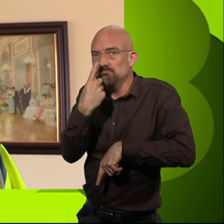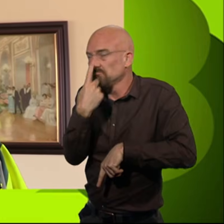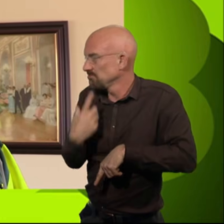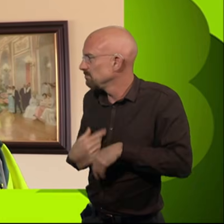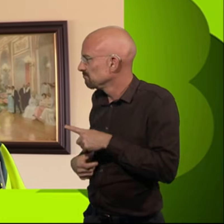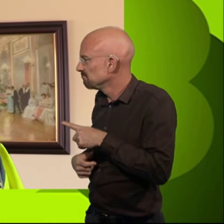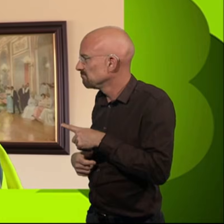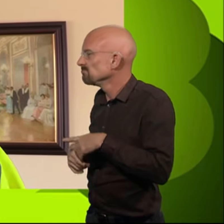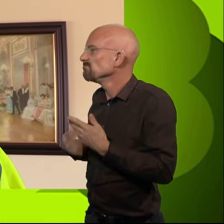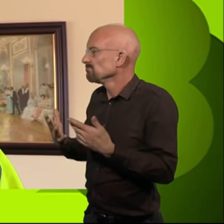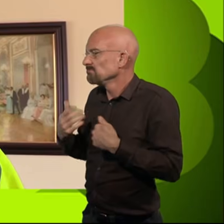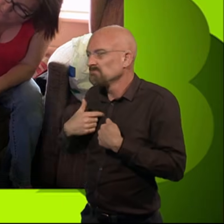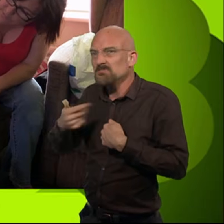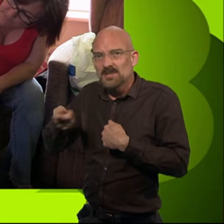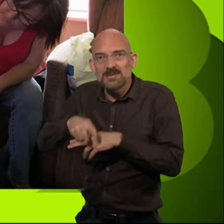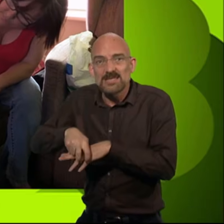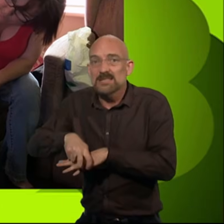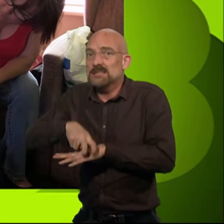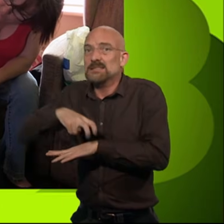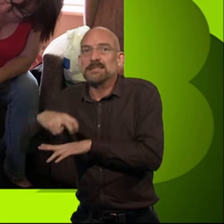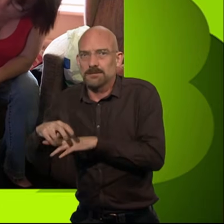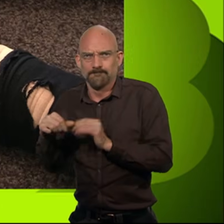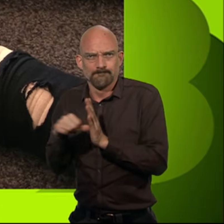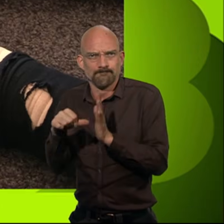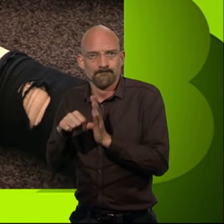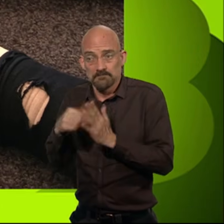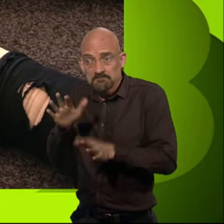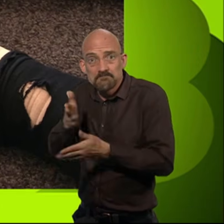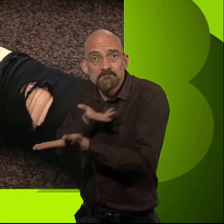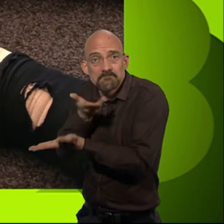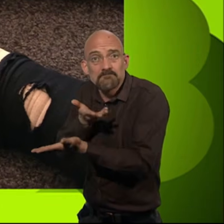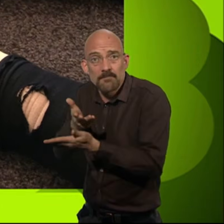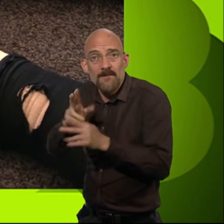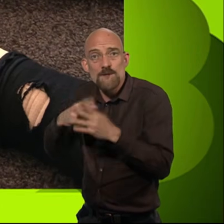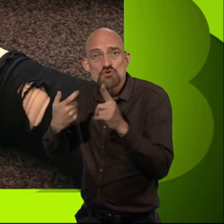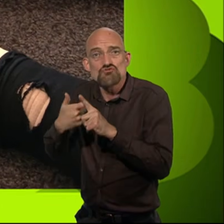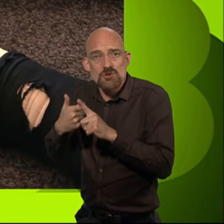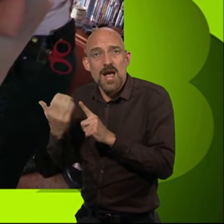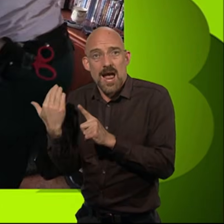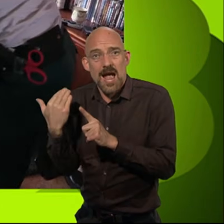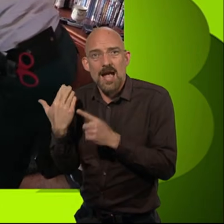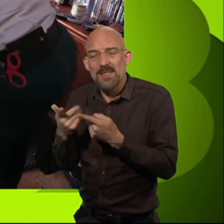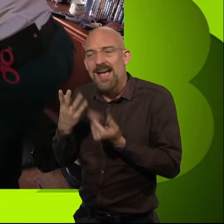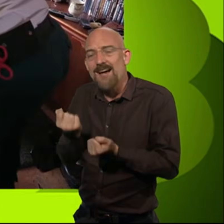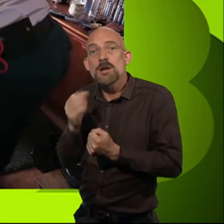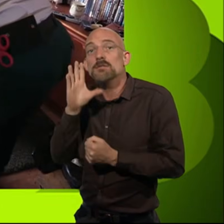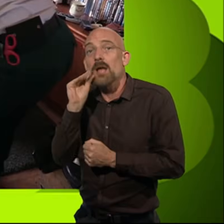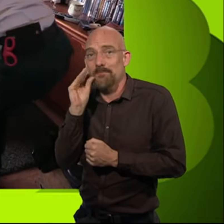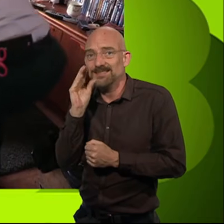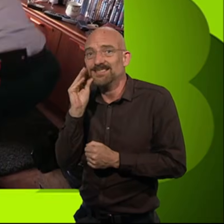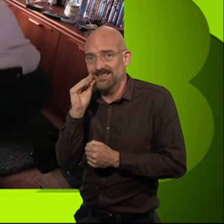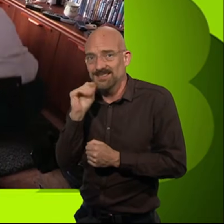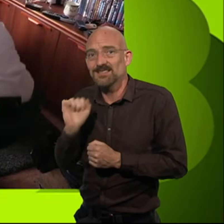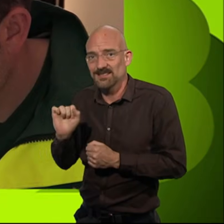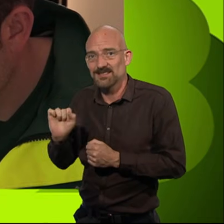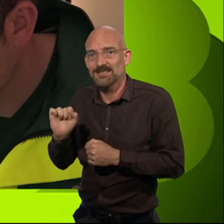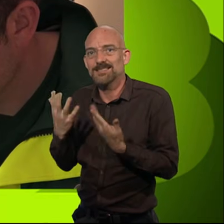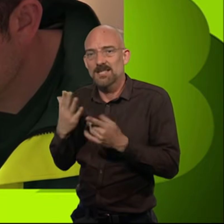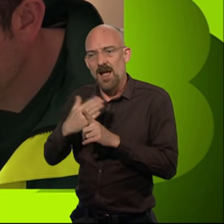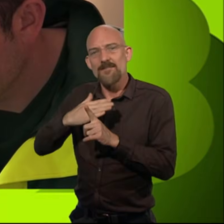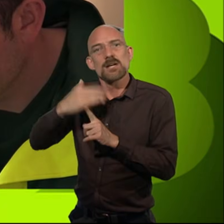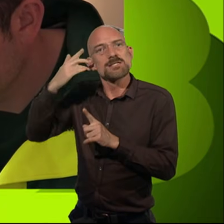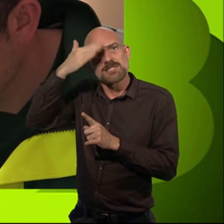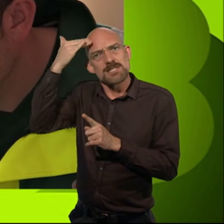he's got a high temperature, his chest sounds a bit bad, he's got some infected skin on his leg. We'll get you comfy. With so many